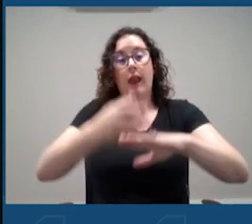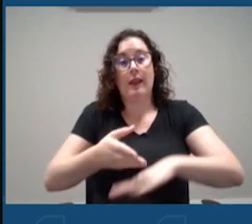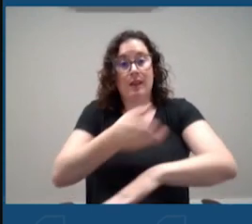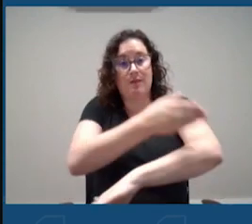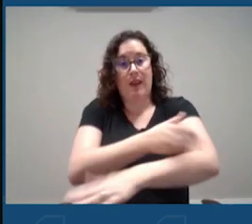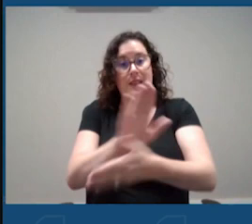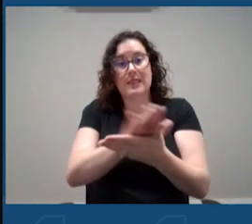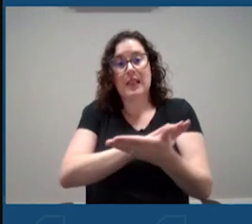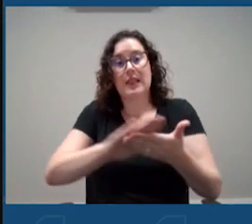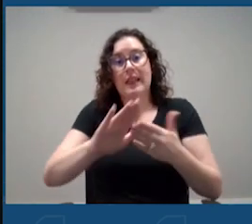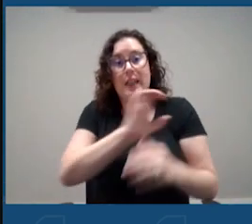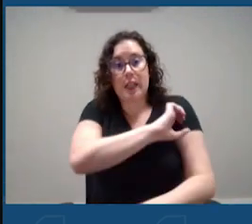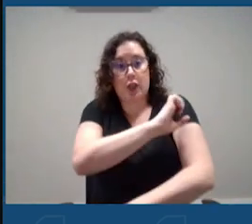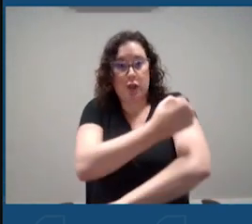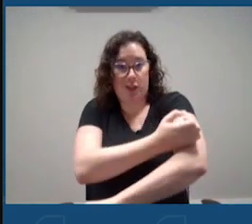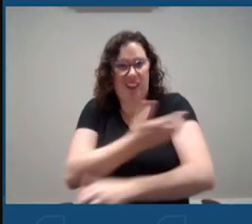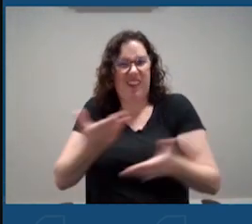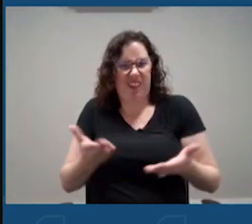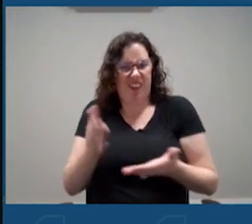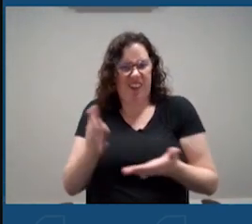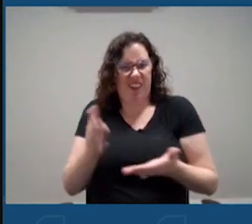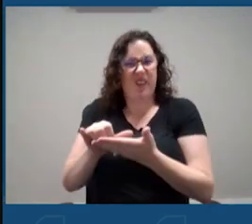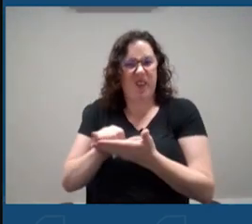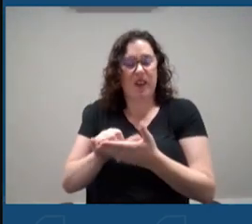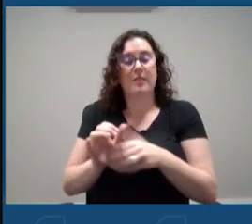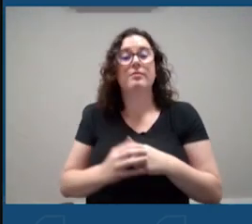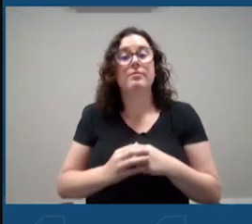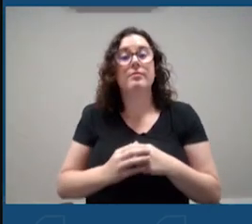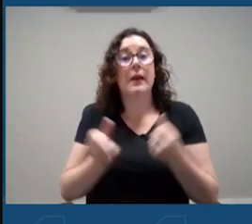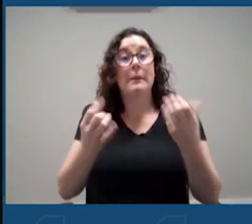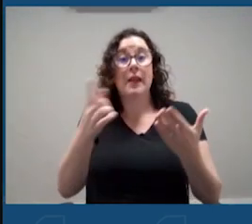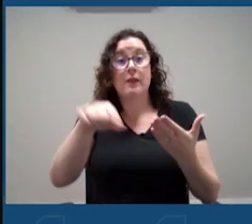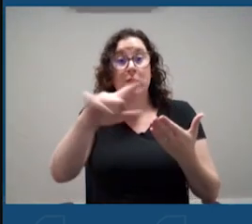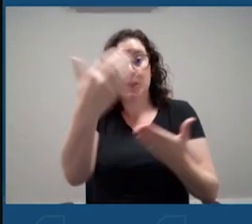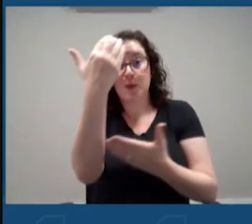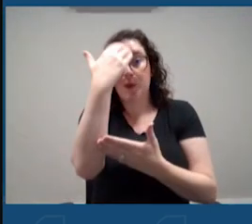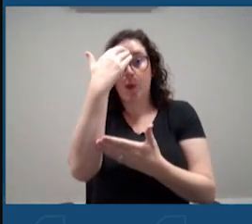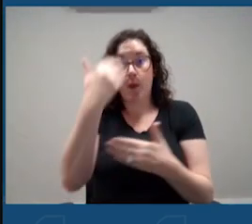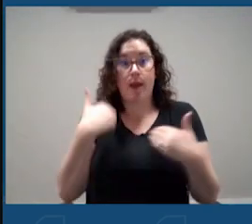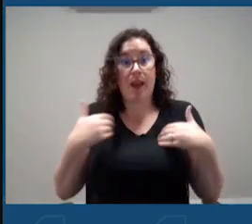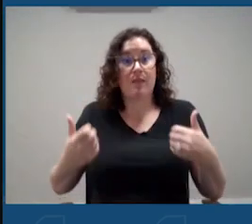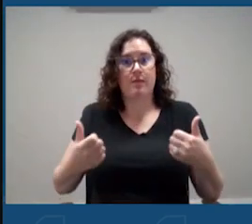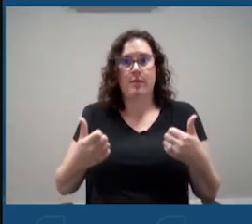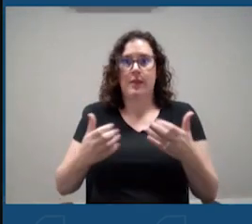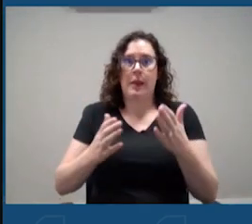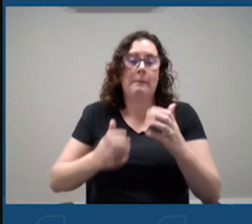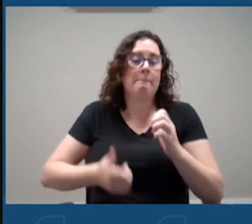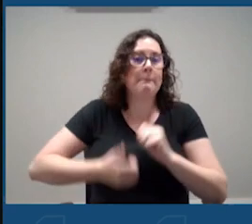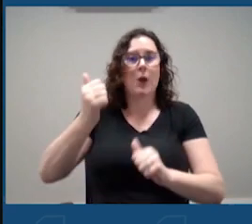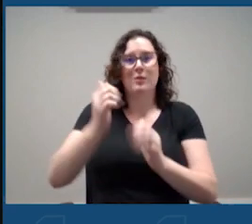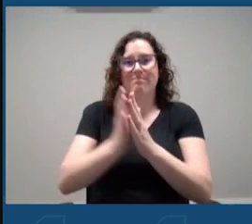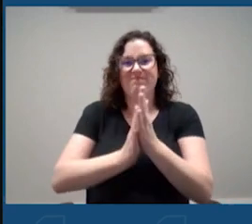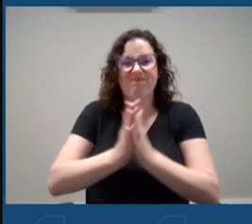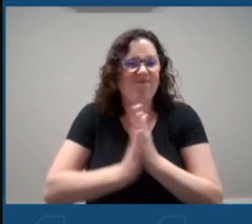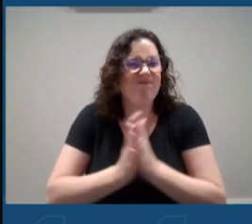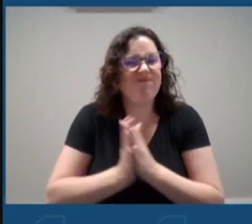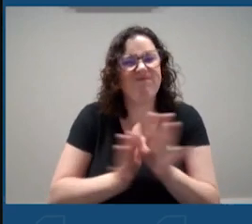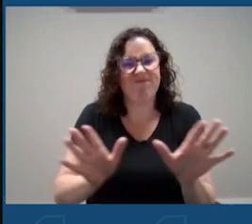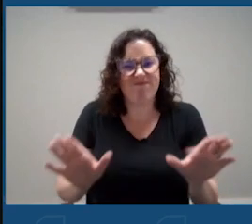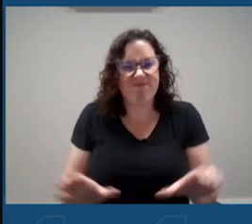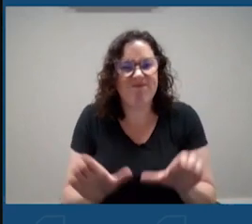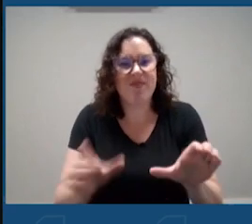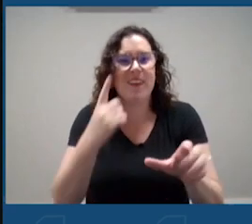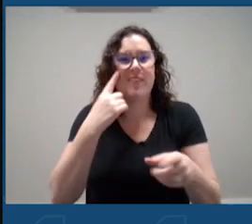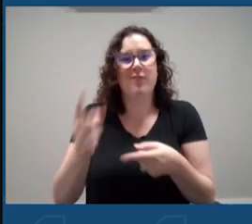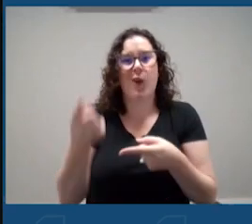state. Because as you all know, we have the most ambitious renewable energy and